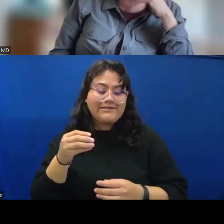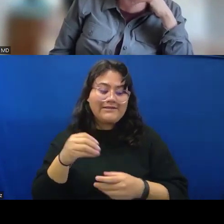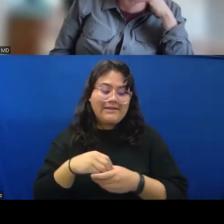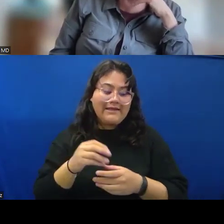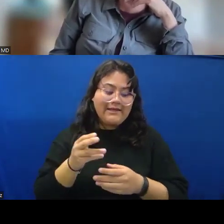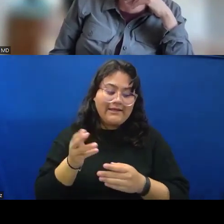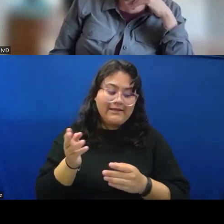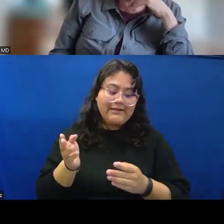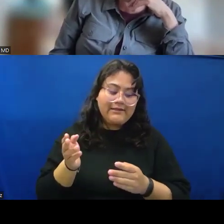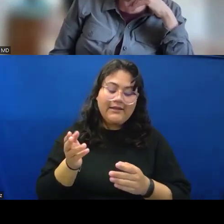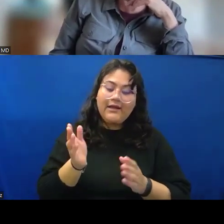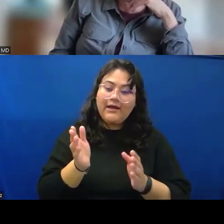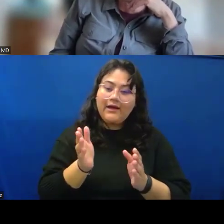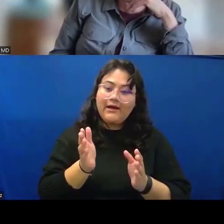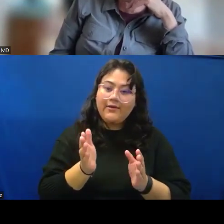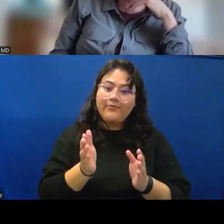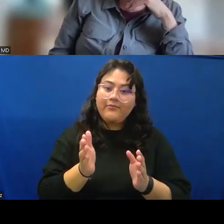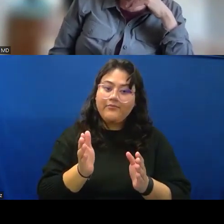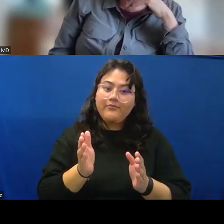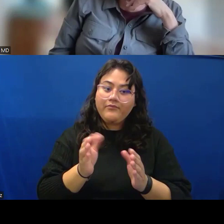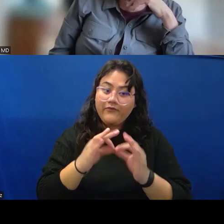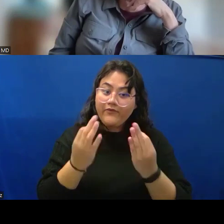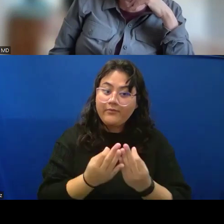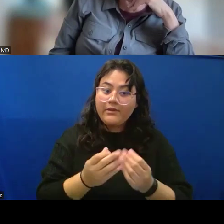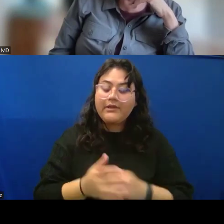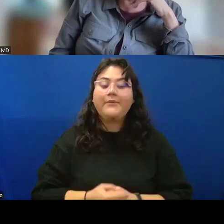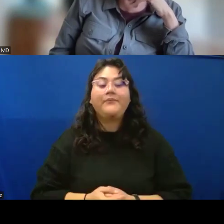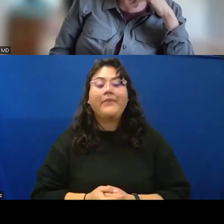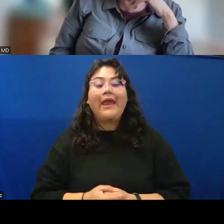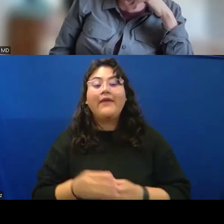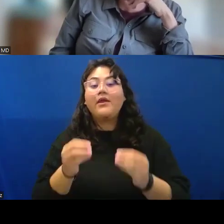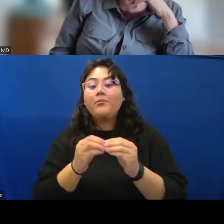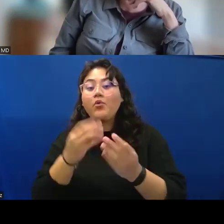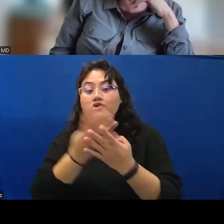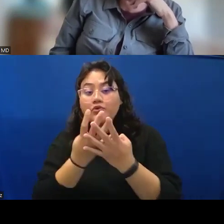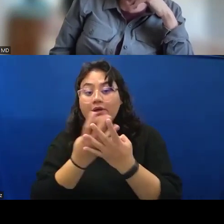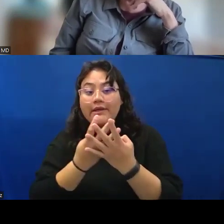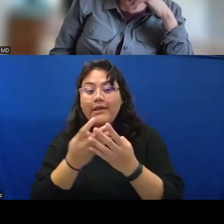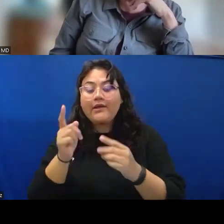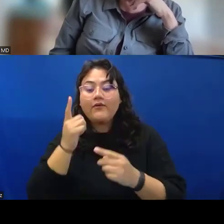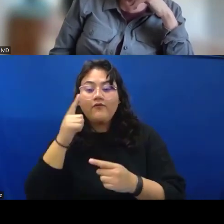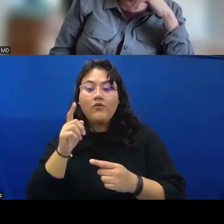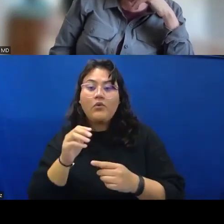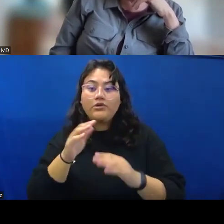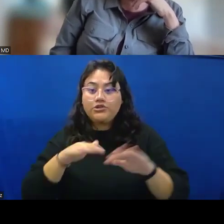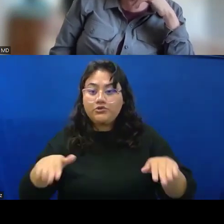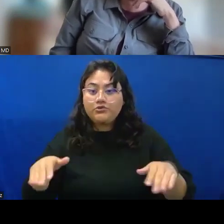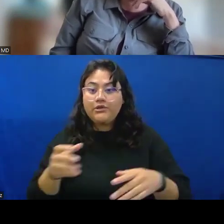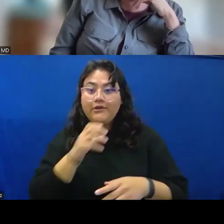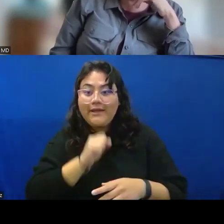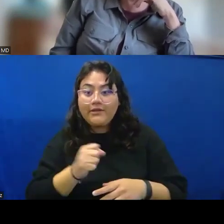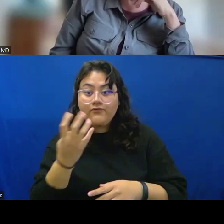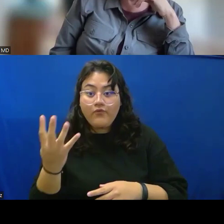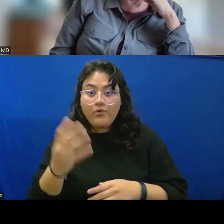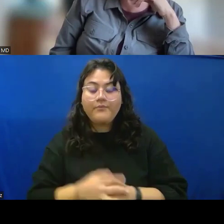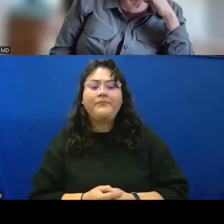screening at age 4 years of age. So what happens during those first 4 years when we all